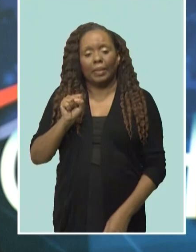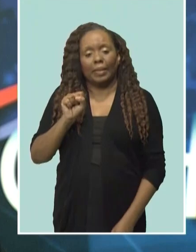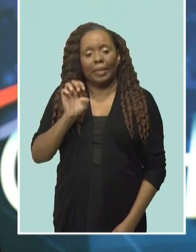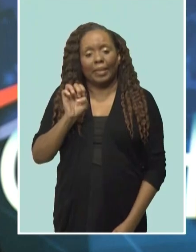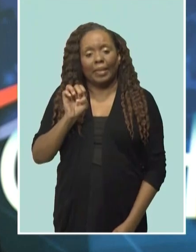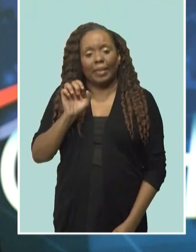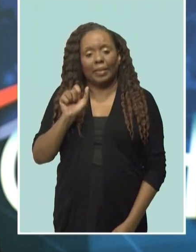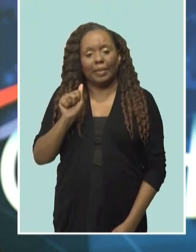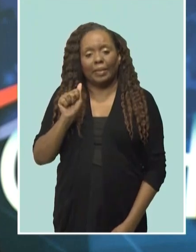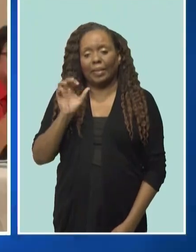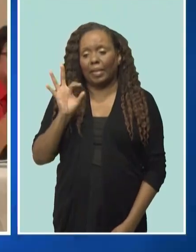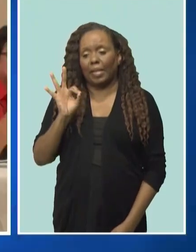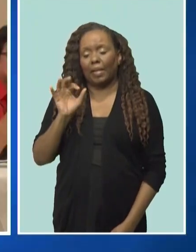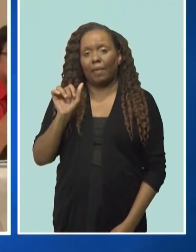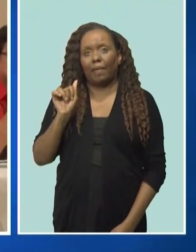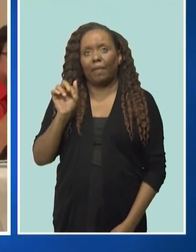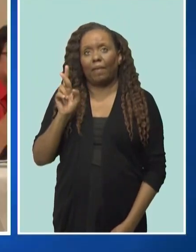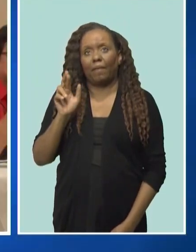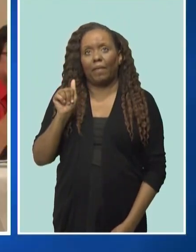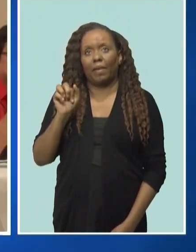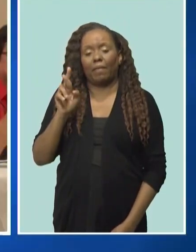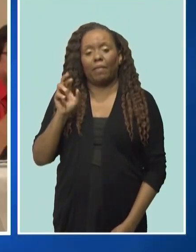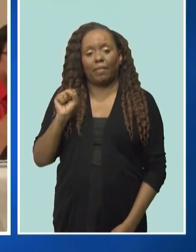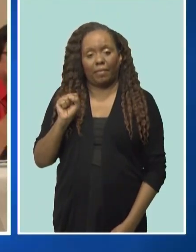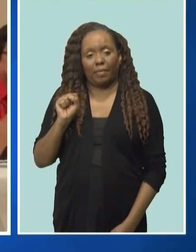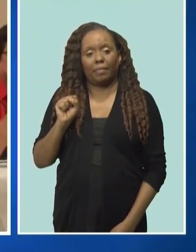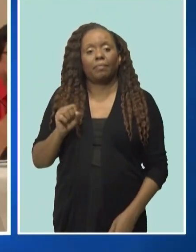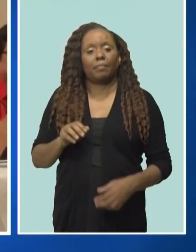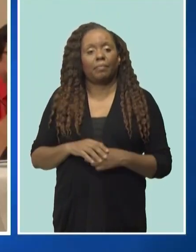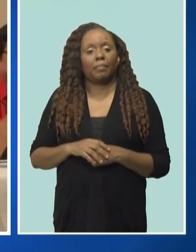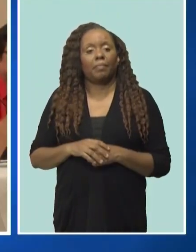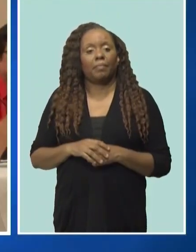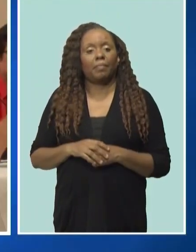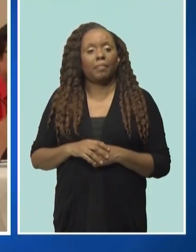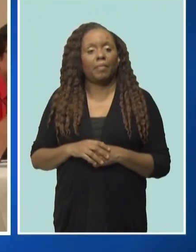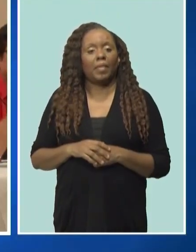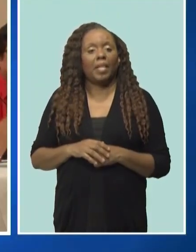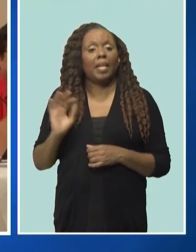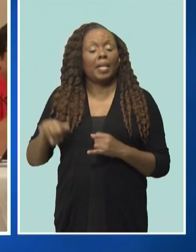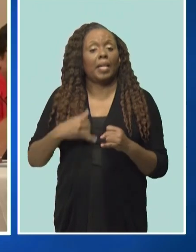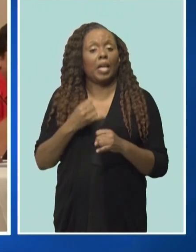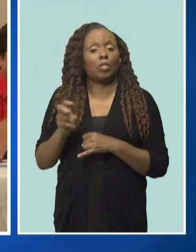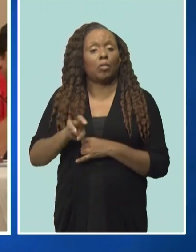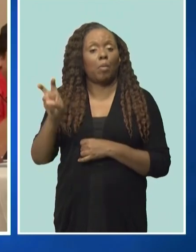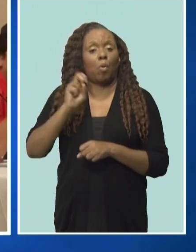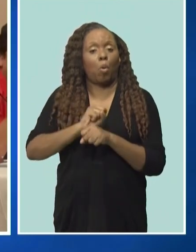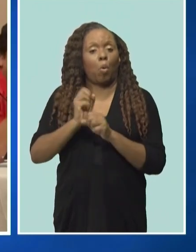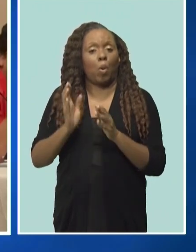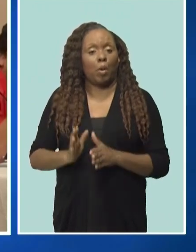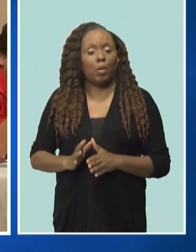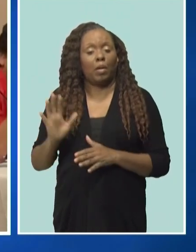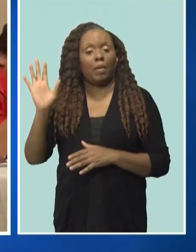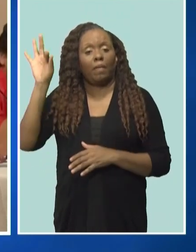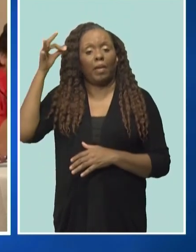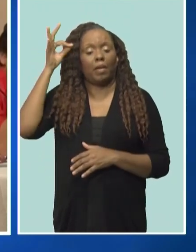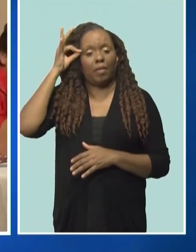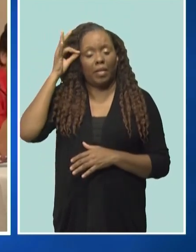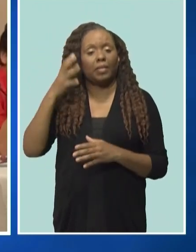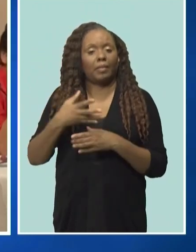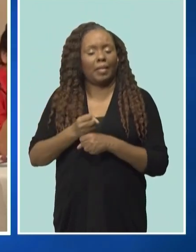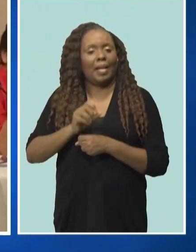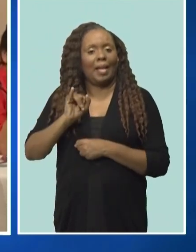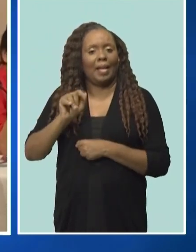a two-day conference organized by the International Transport Workers Federation. Communications and Information Specialist